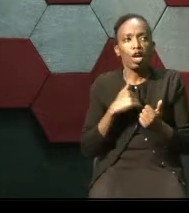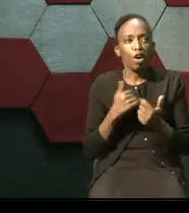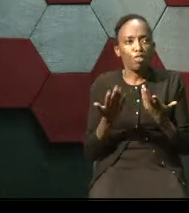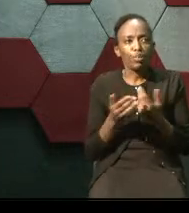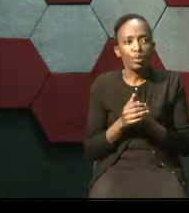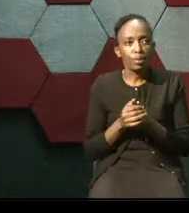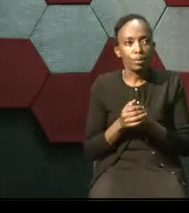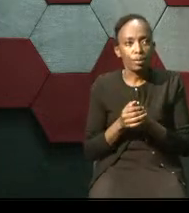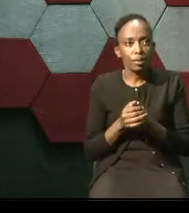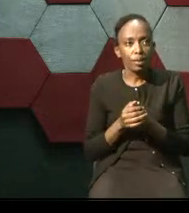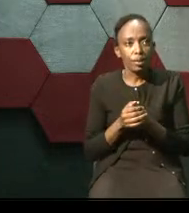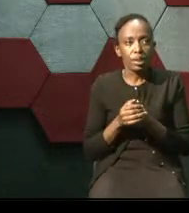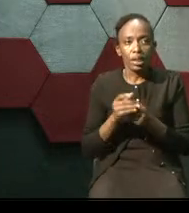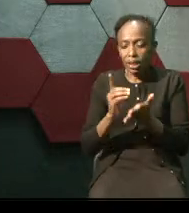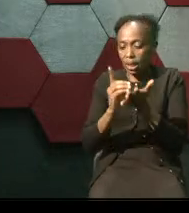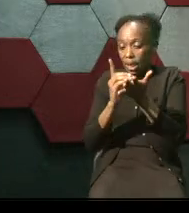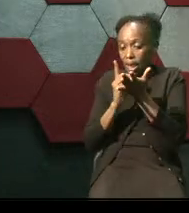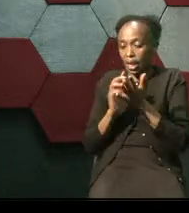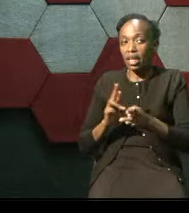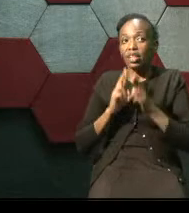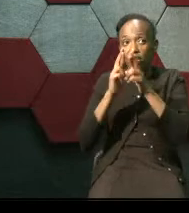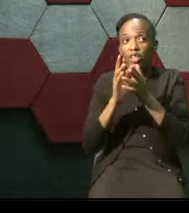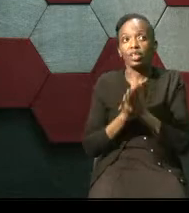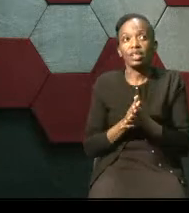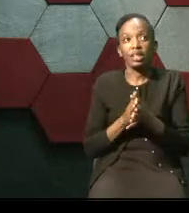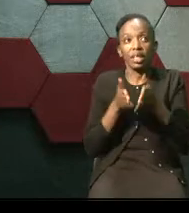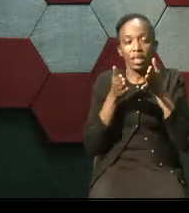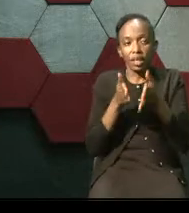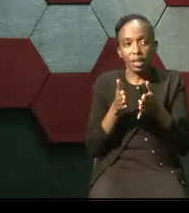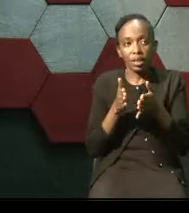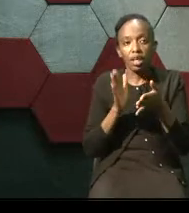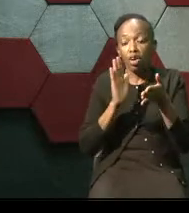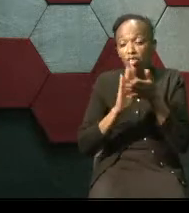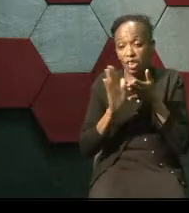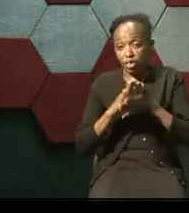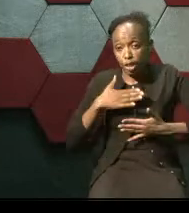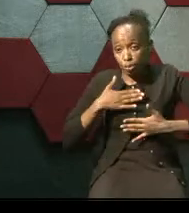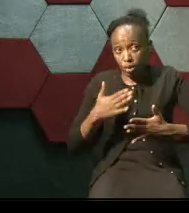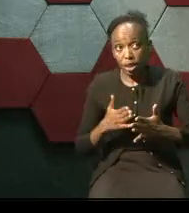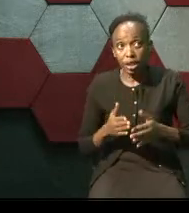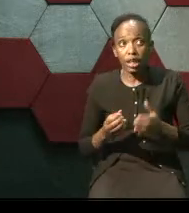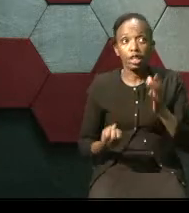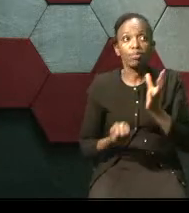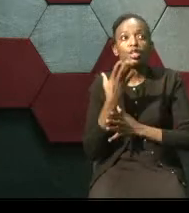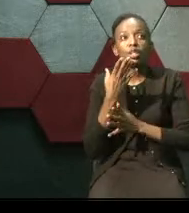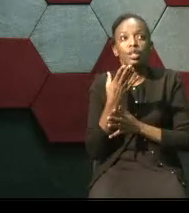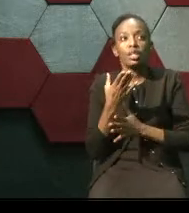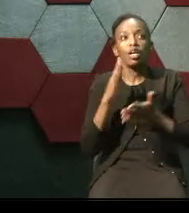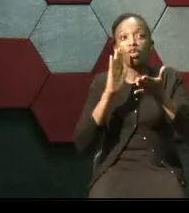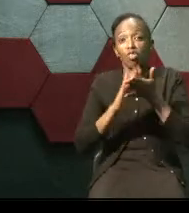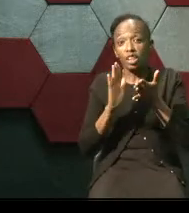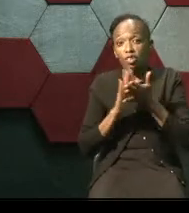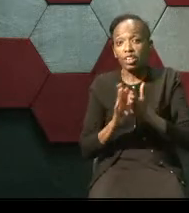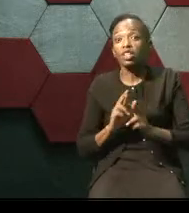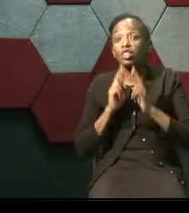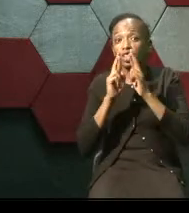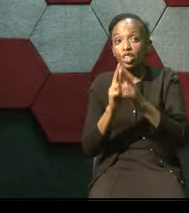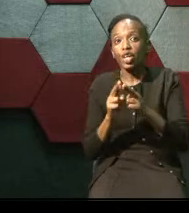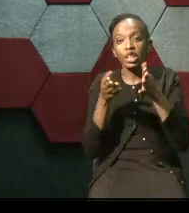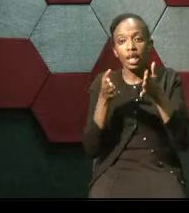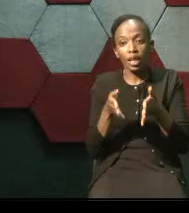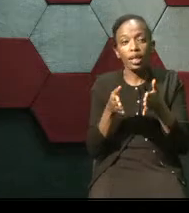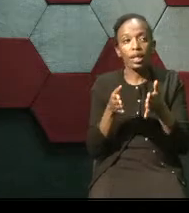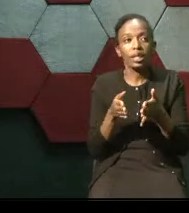been delay in results. This rapid Covix breathalyzer, it produces instant results, and this